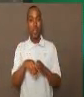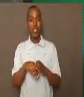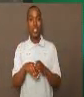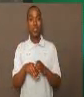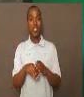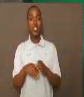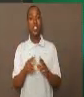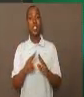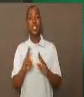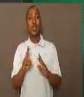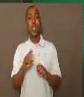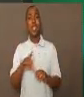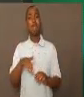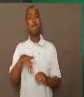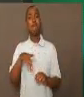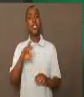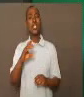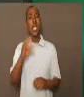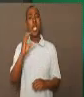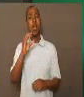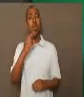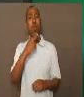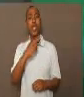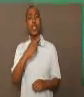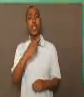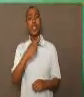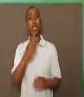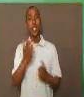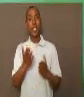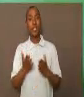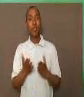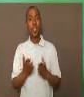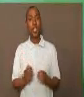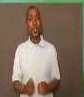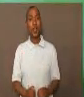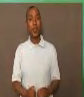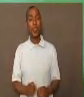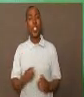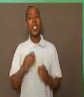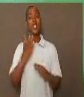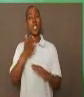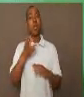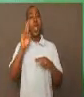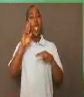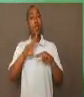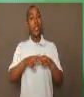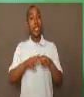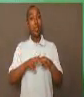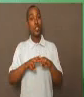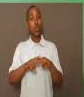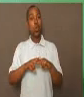a high level of carbohydrates. It is put into a